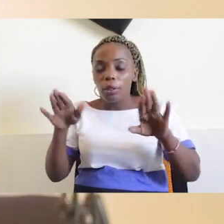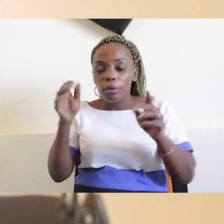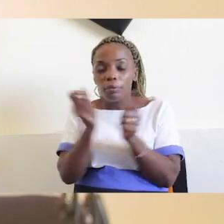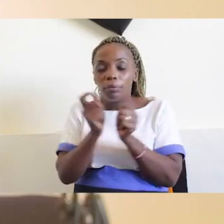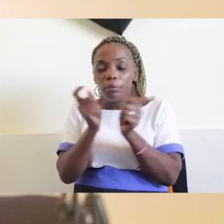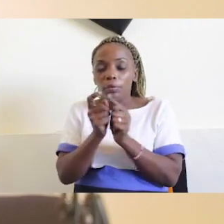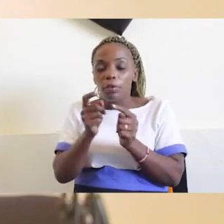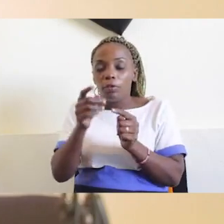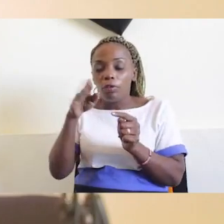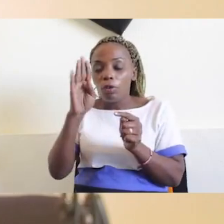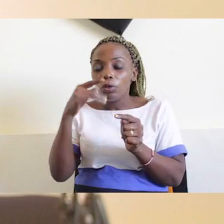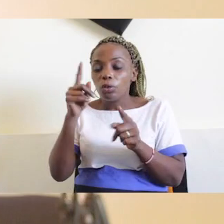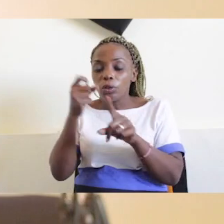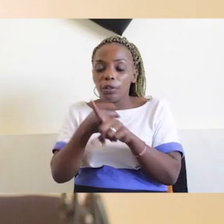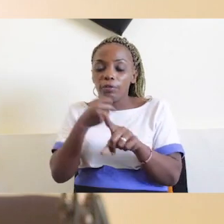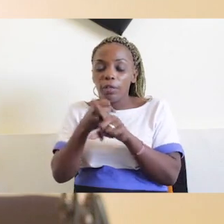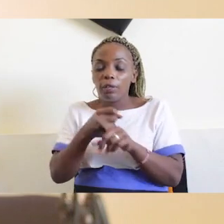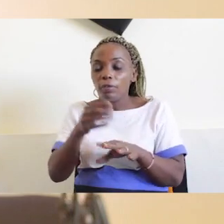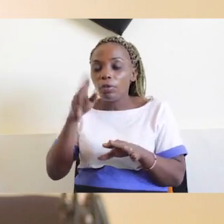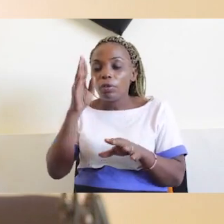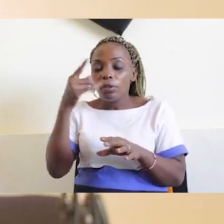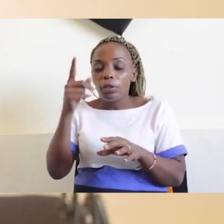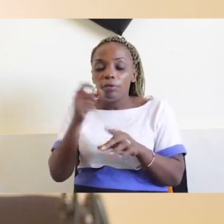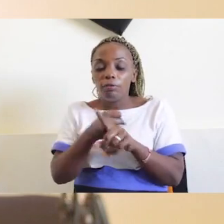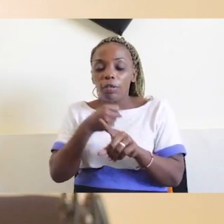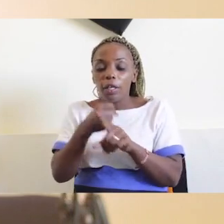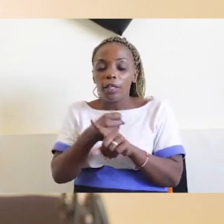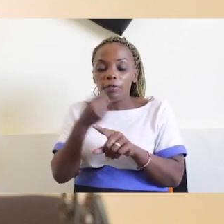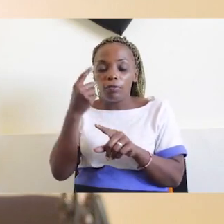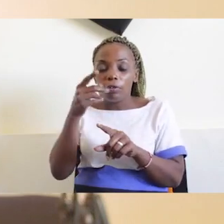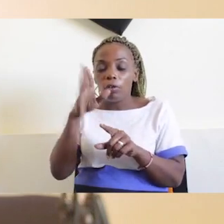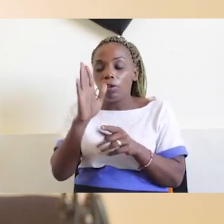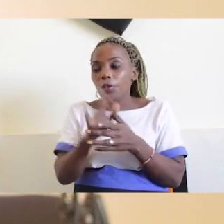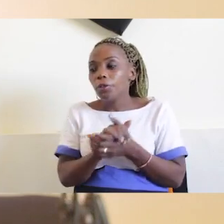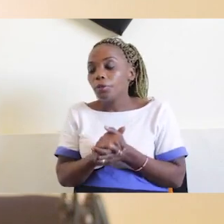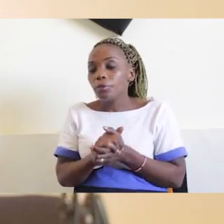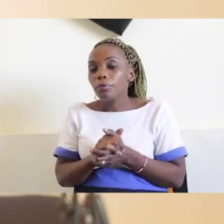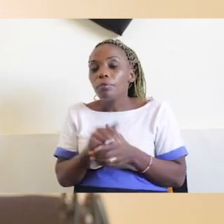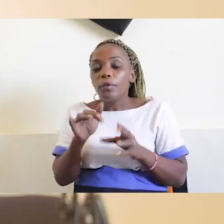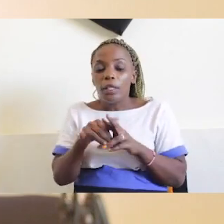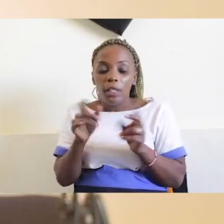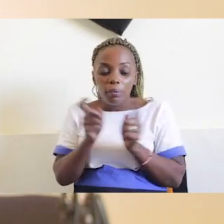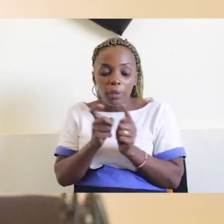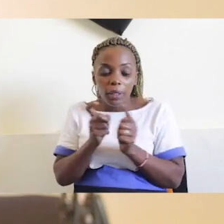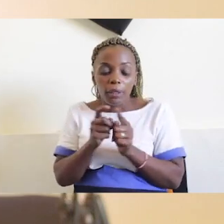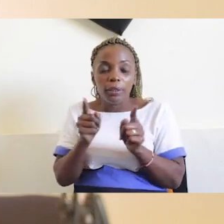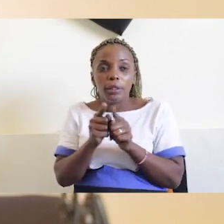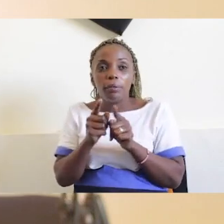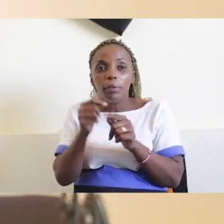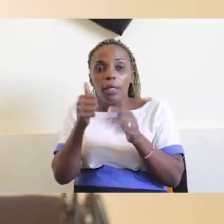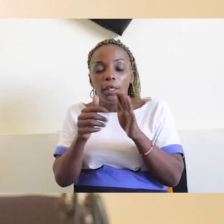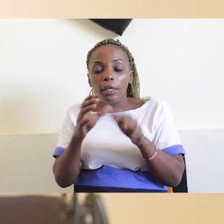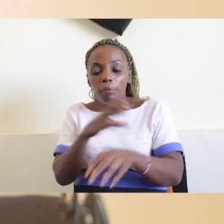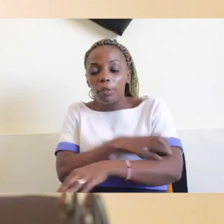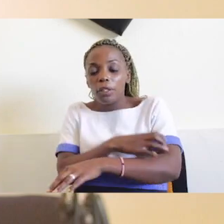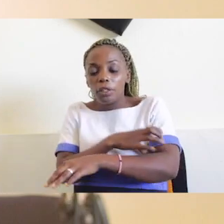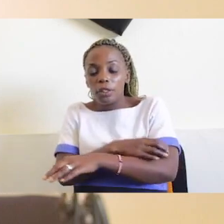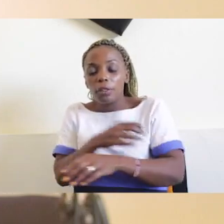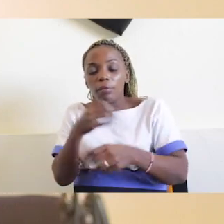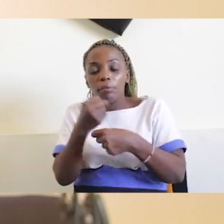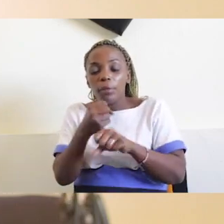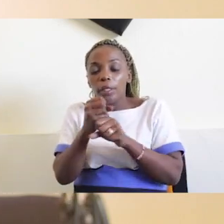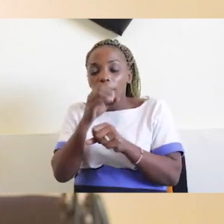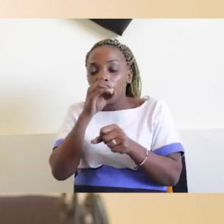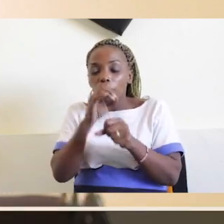And so she pursued God. She pursued him. In pain and under pressure, she made a promise